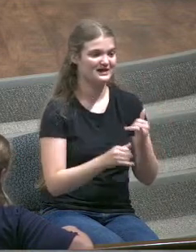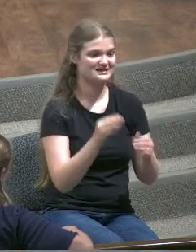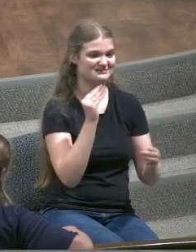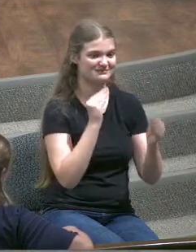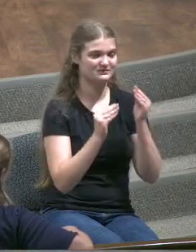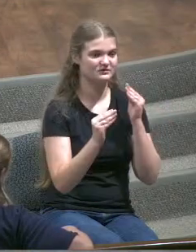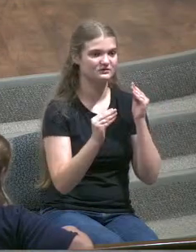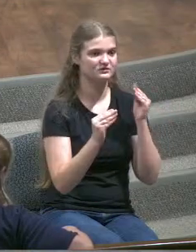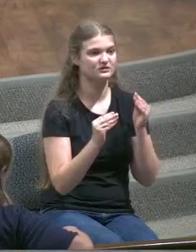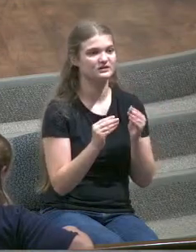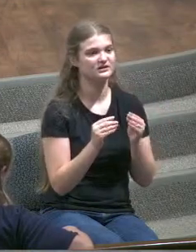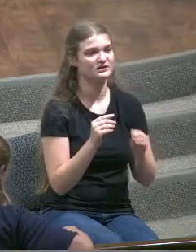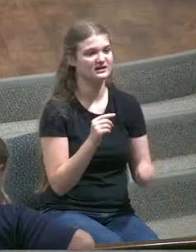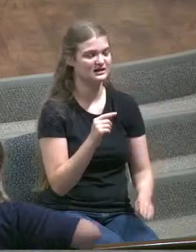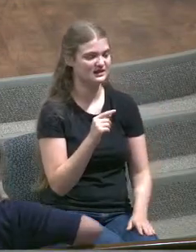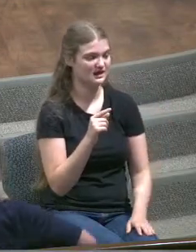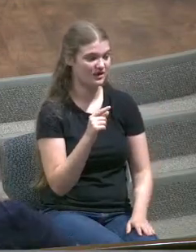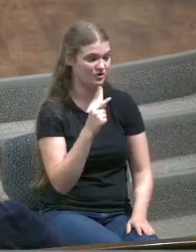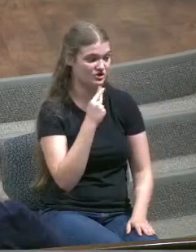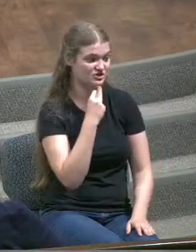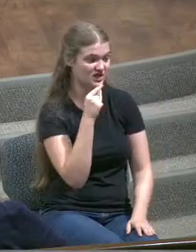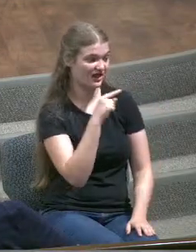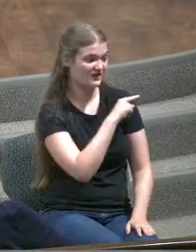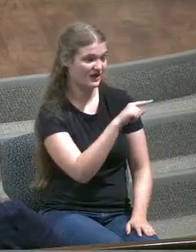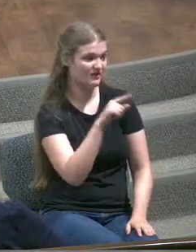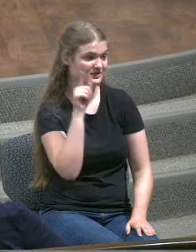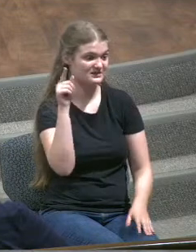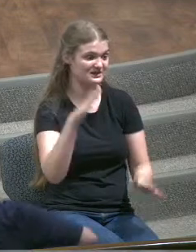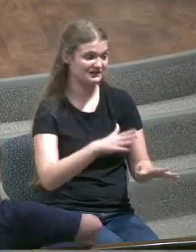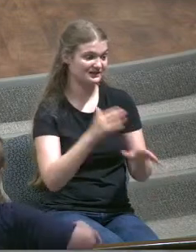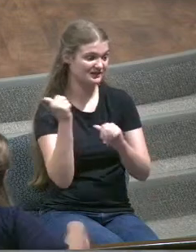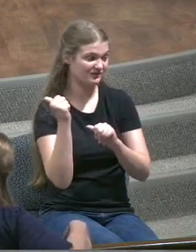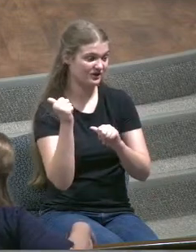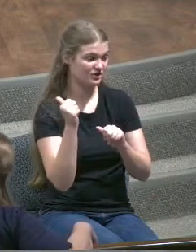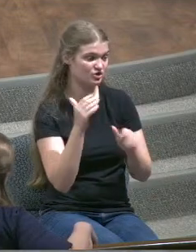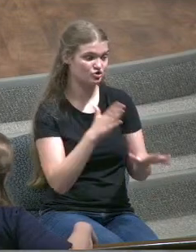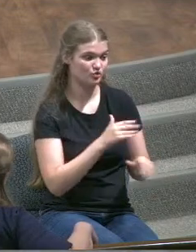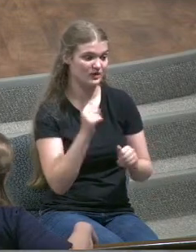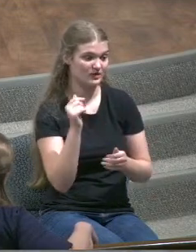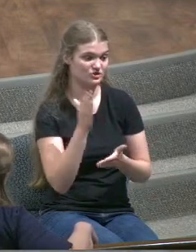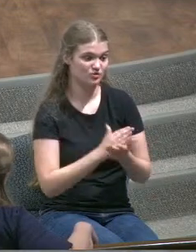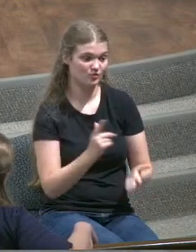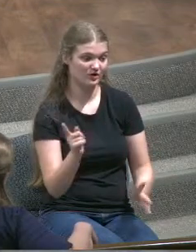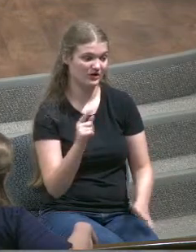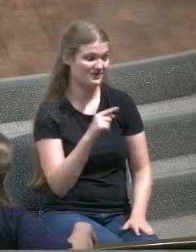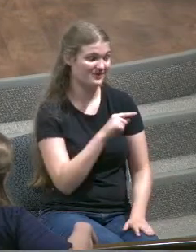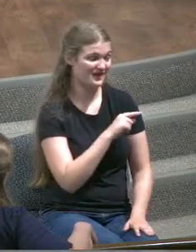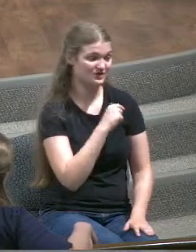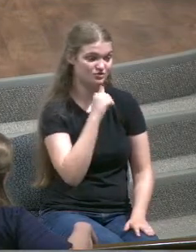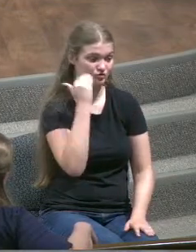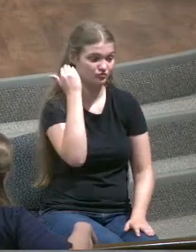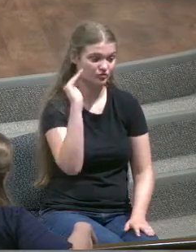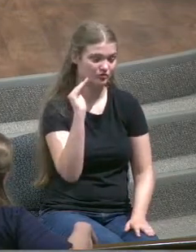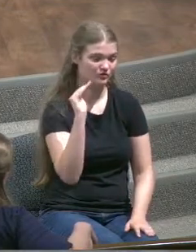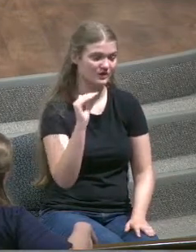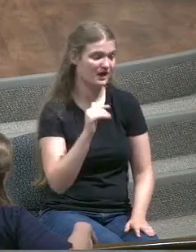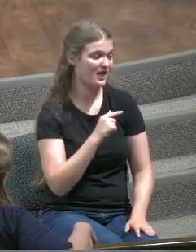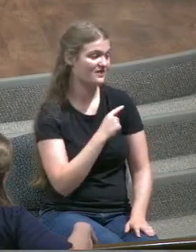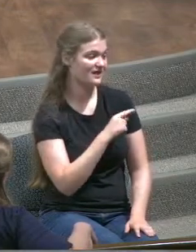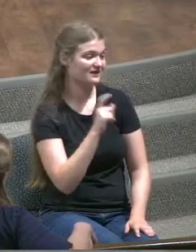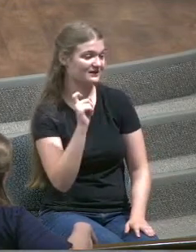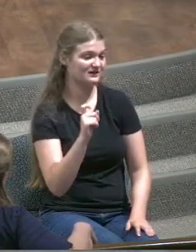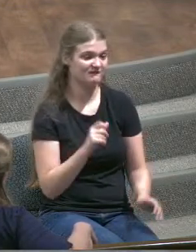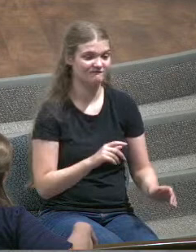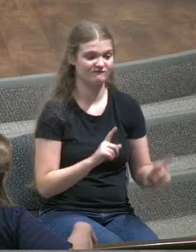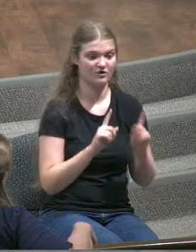how he's leaving, and he's going somewhere where they don't know where he's going, and that they need to follow him. And Thomas is